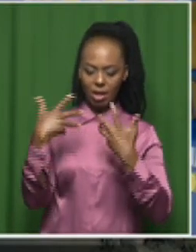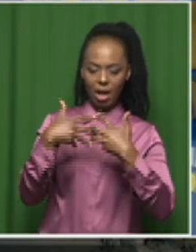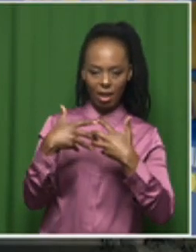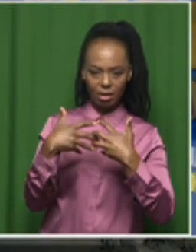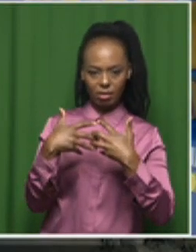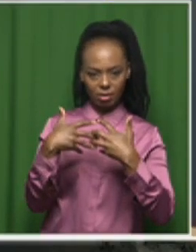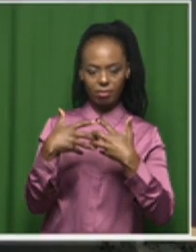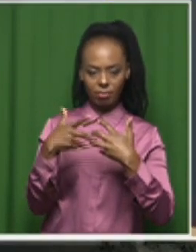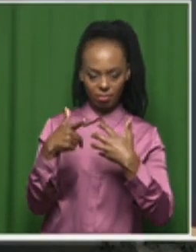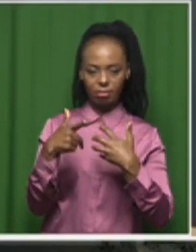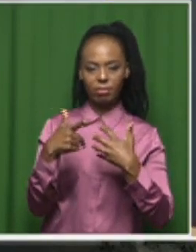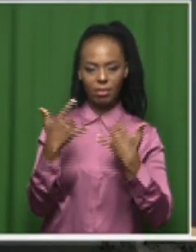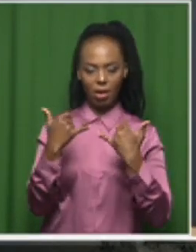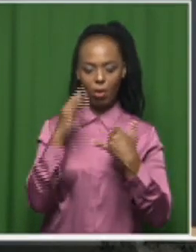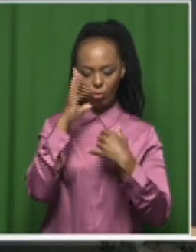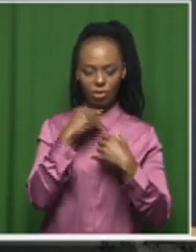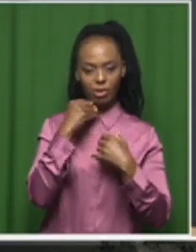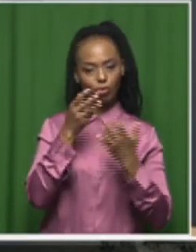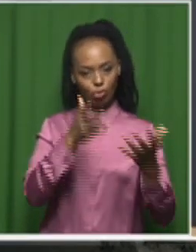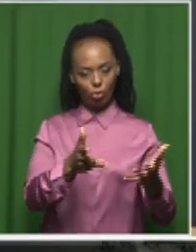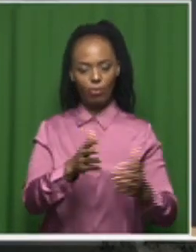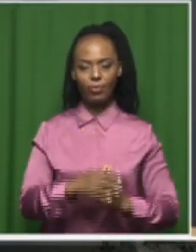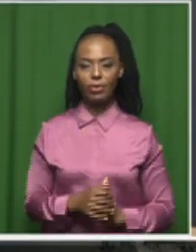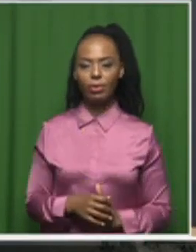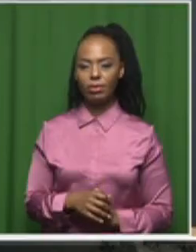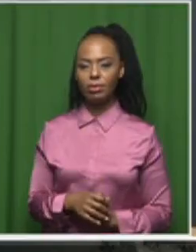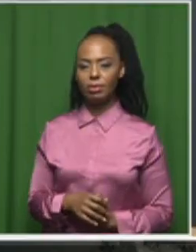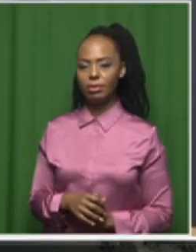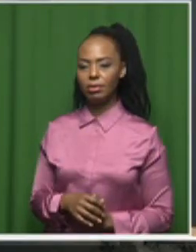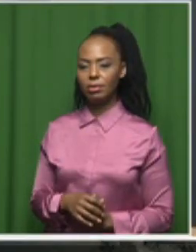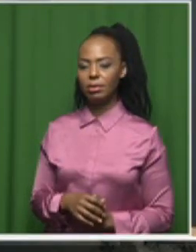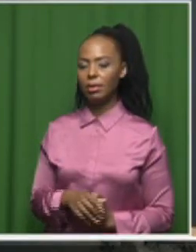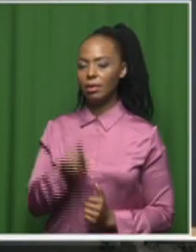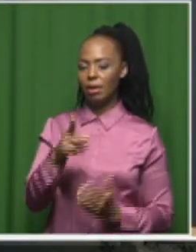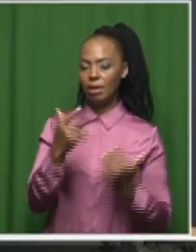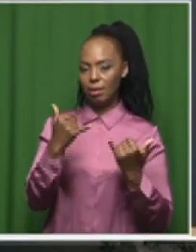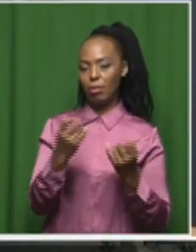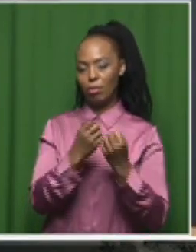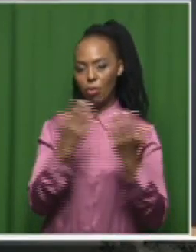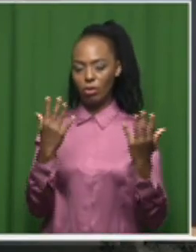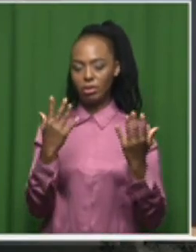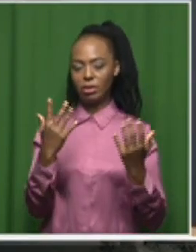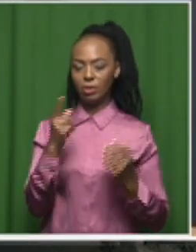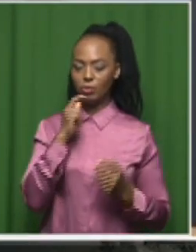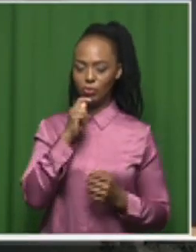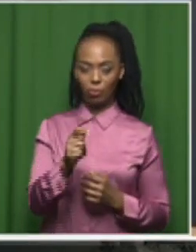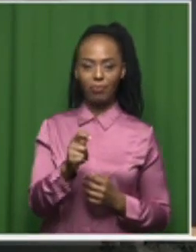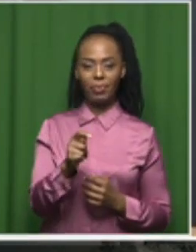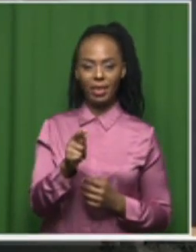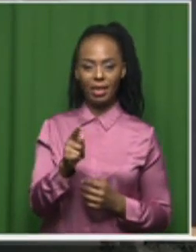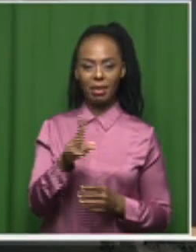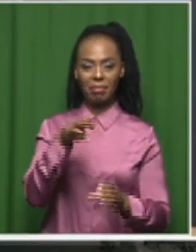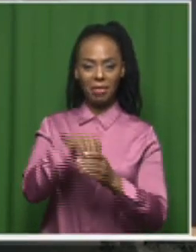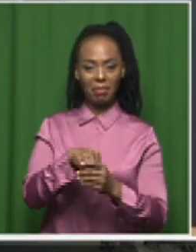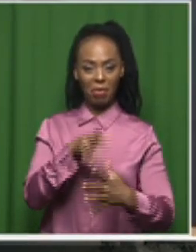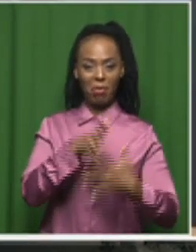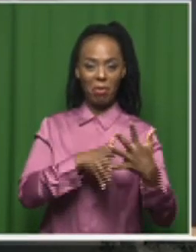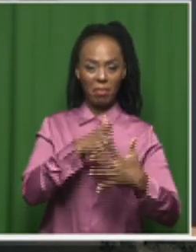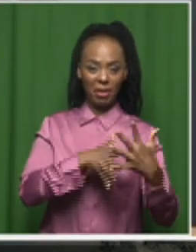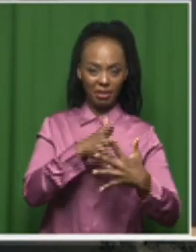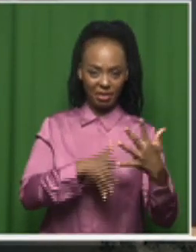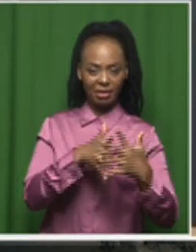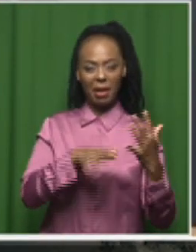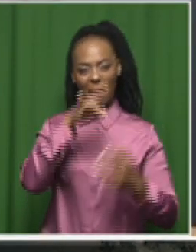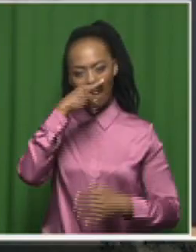There's definitely the dramatic as well as the comedic elements that are infused. And so with that said, I wonder what would some of the most